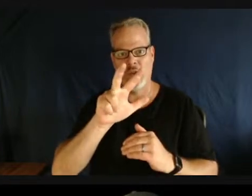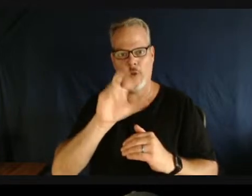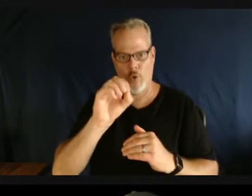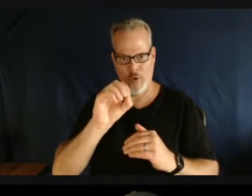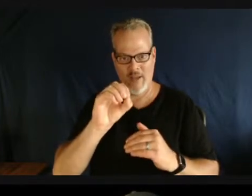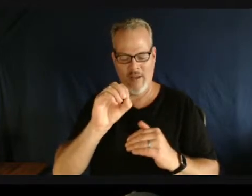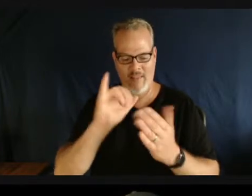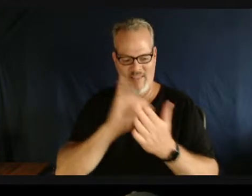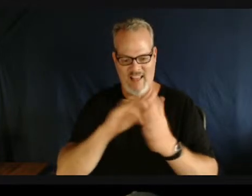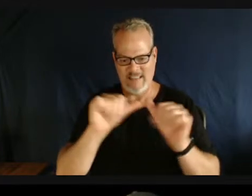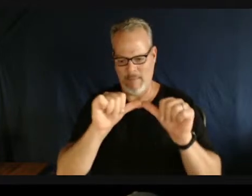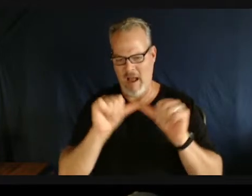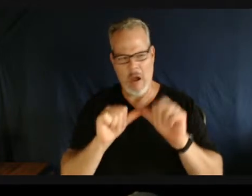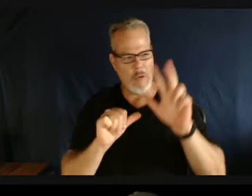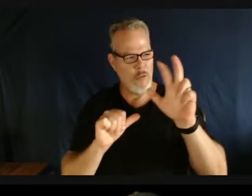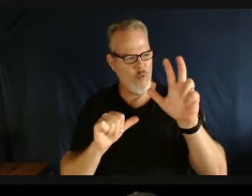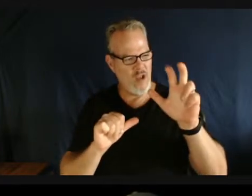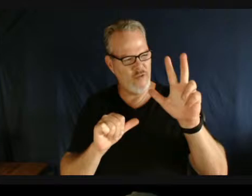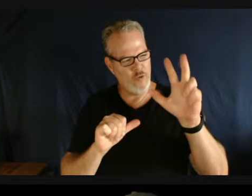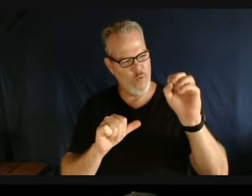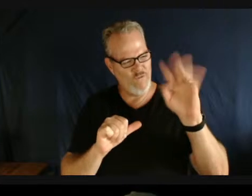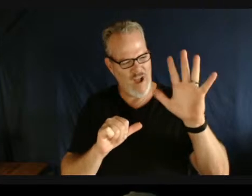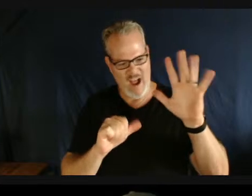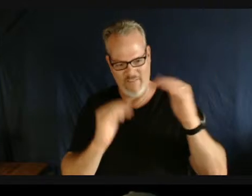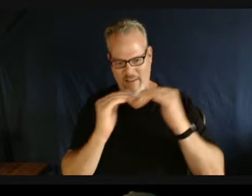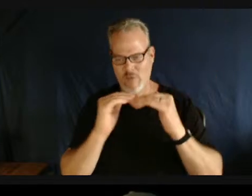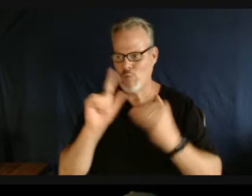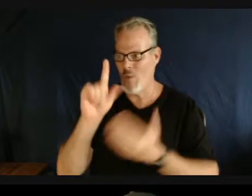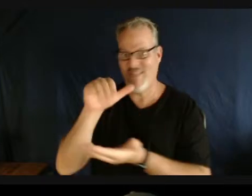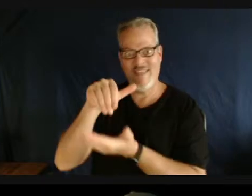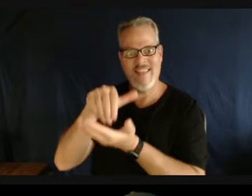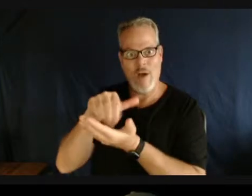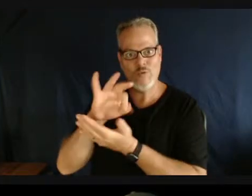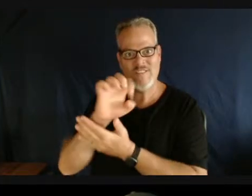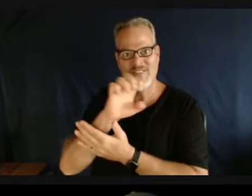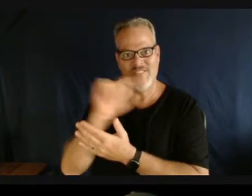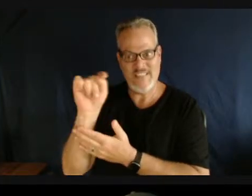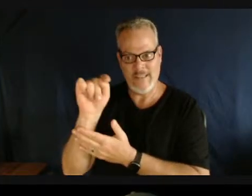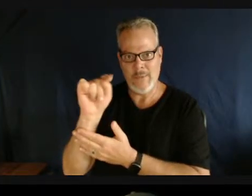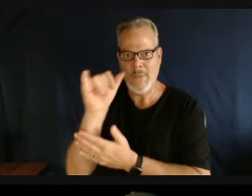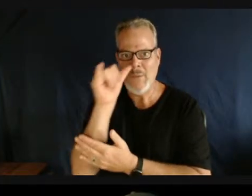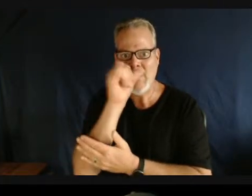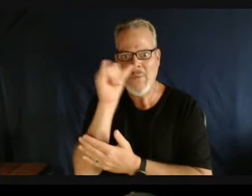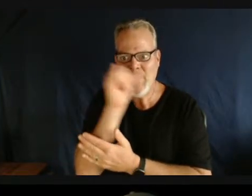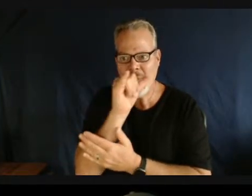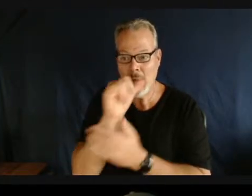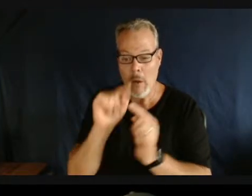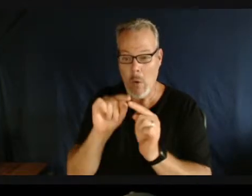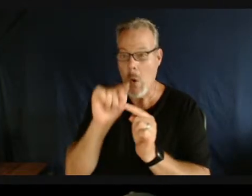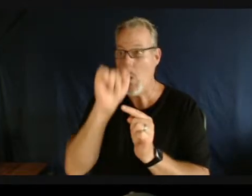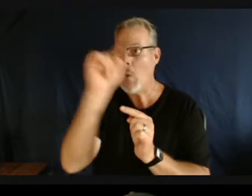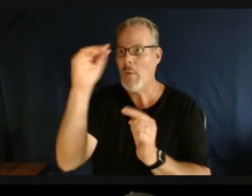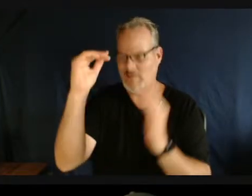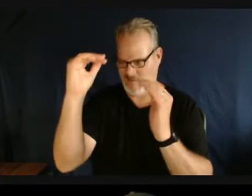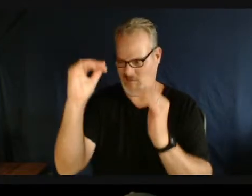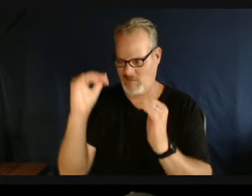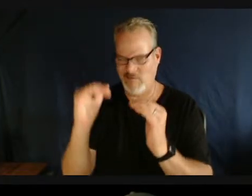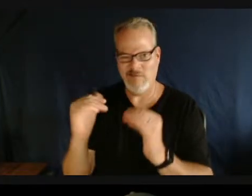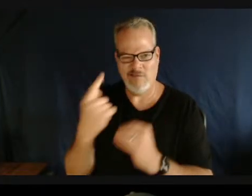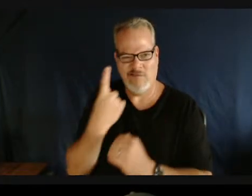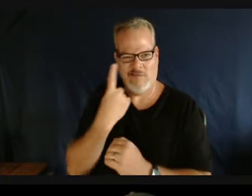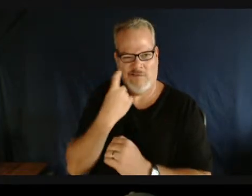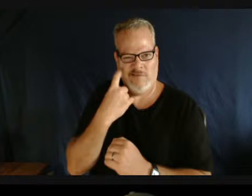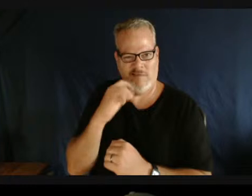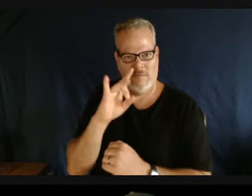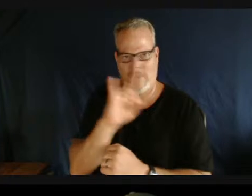is about 1,000. 305 would be 1,000. So there's our 1,000-foot fountain. 800 foot, the most recent time. You can see how it's